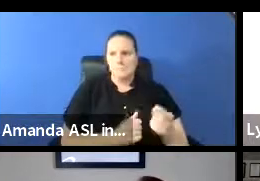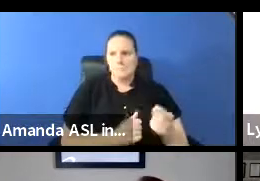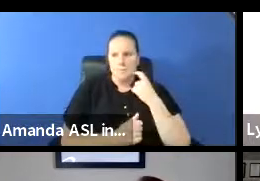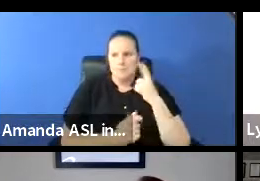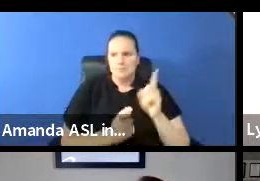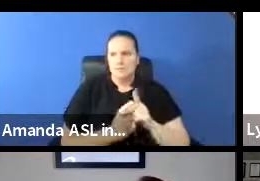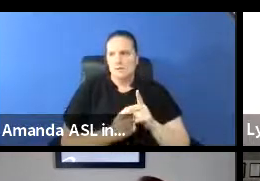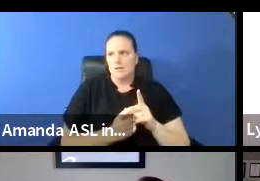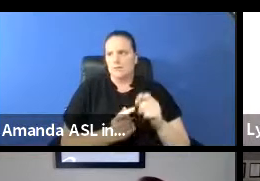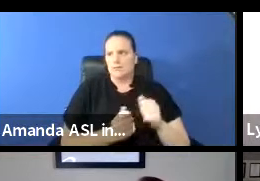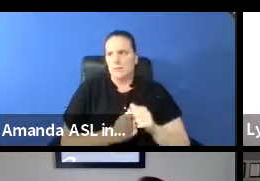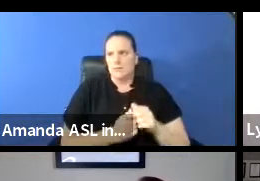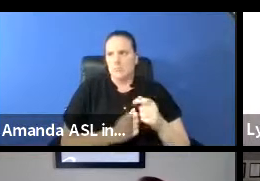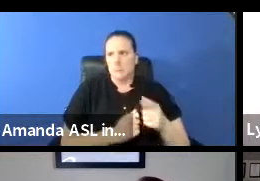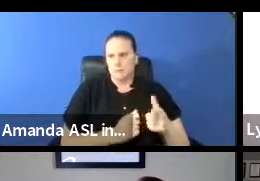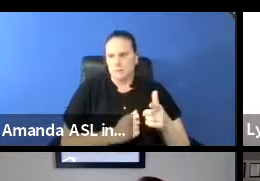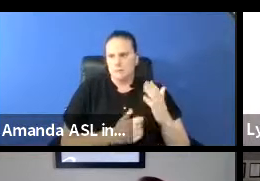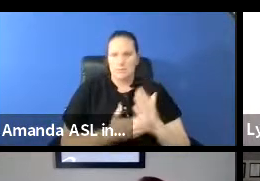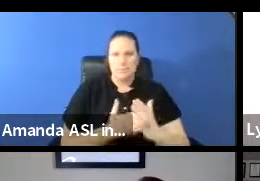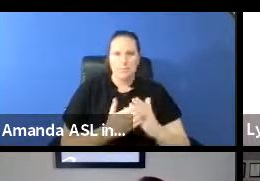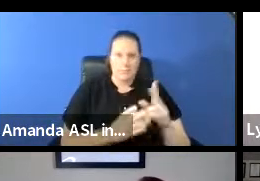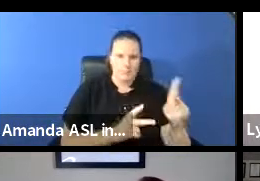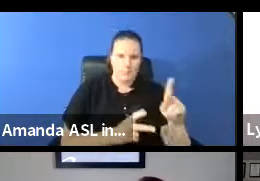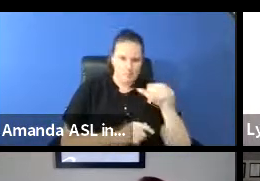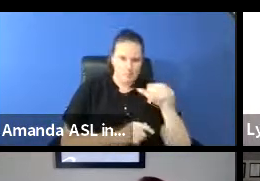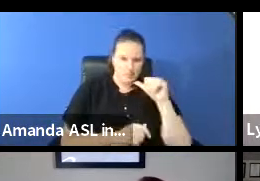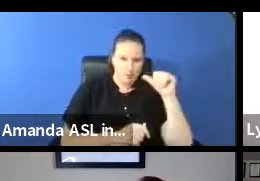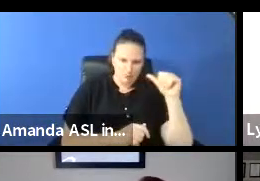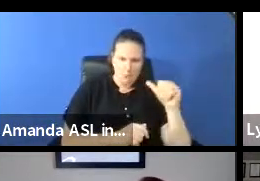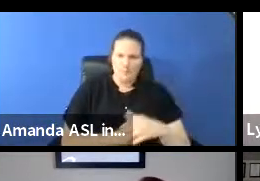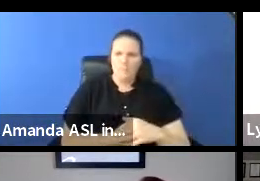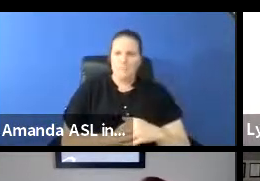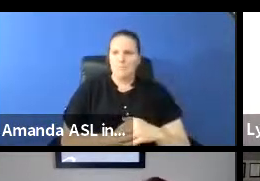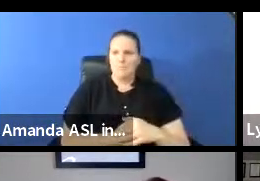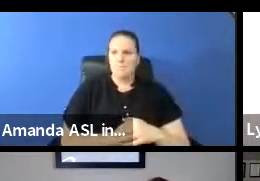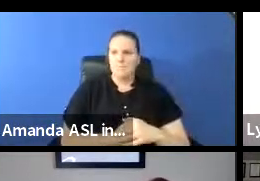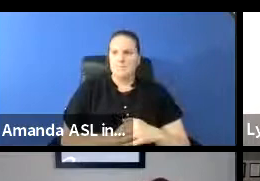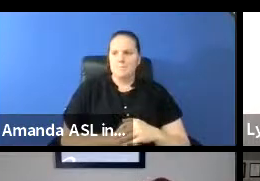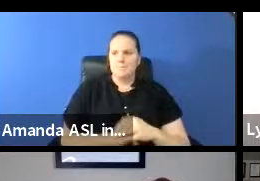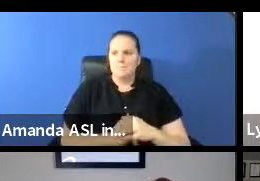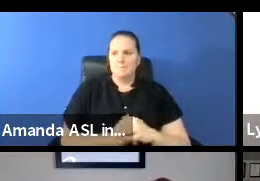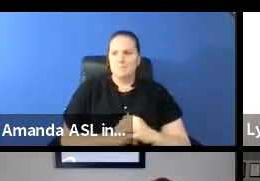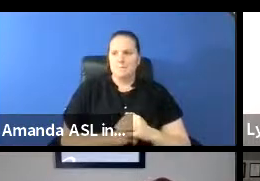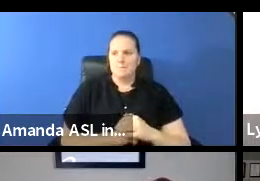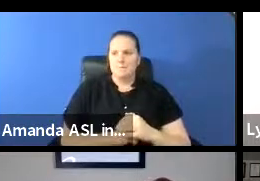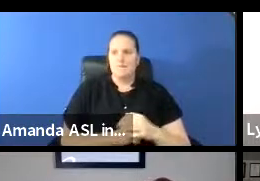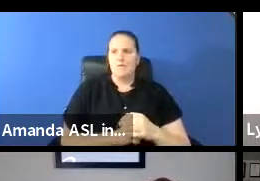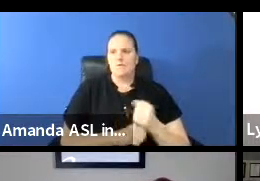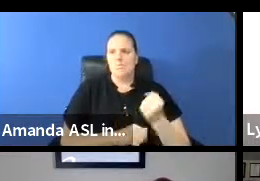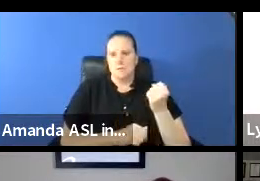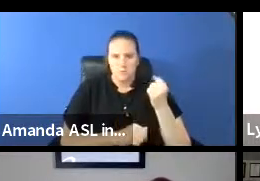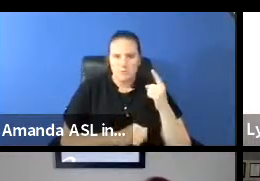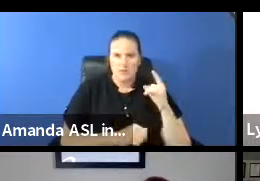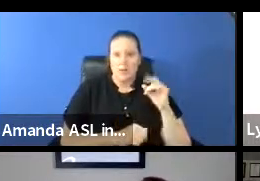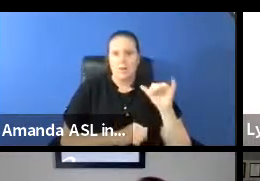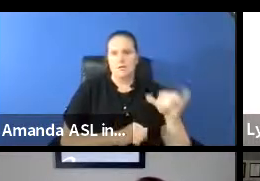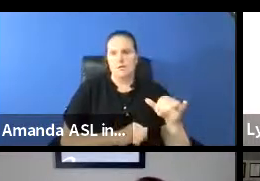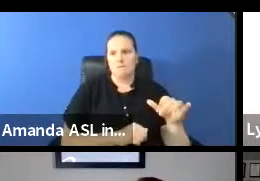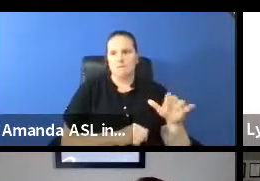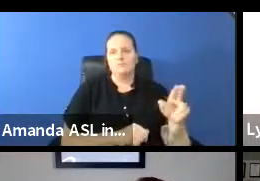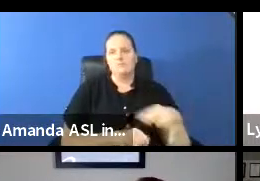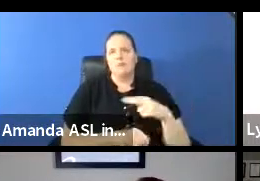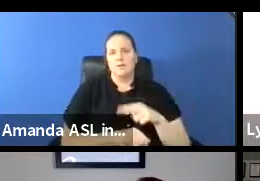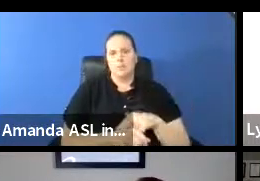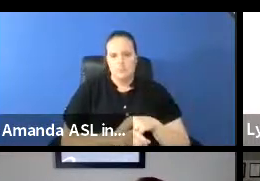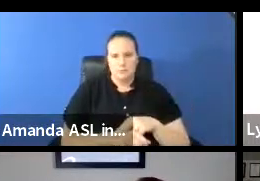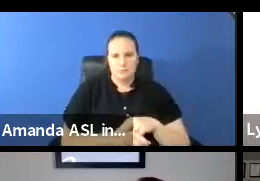with some of their folks yesterday. So we understand the nature